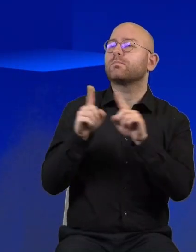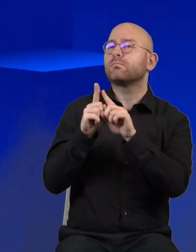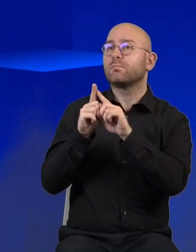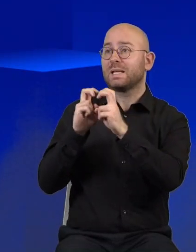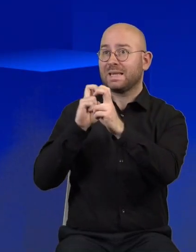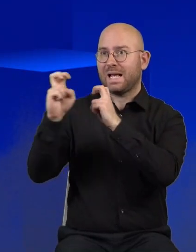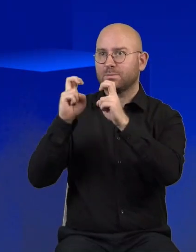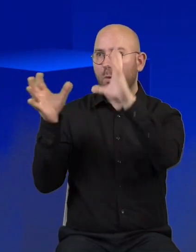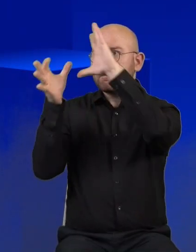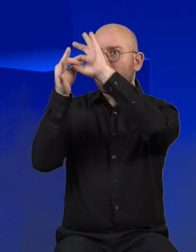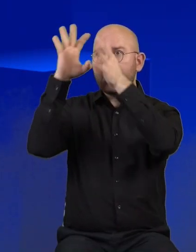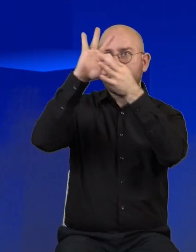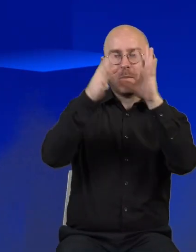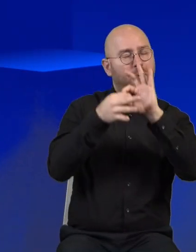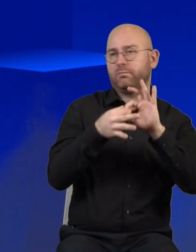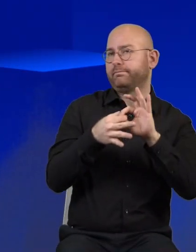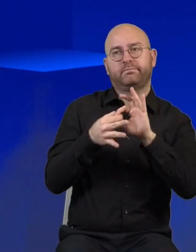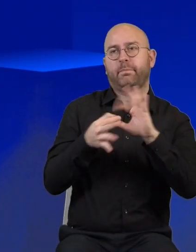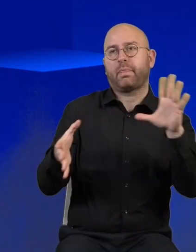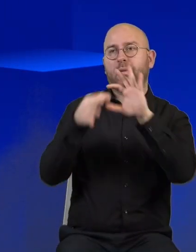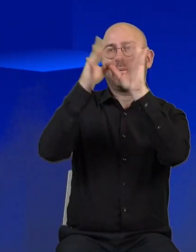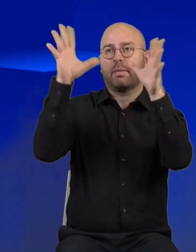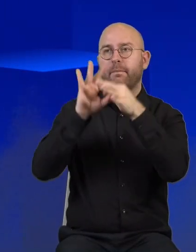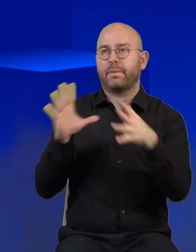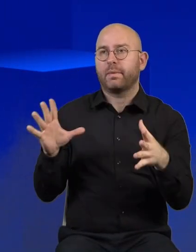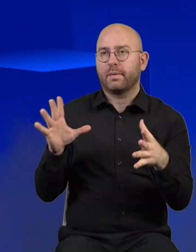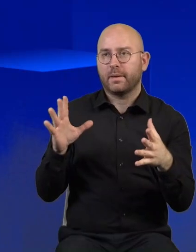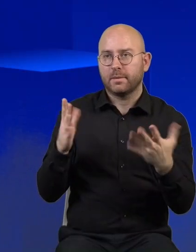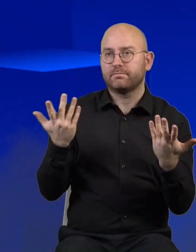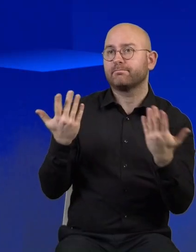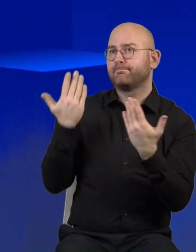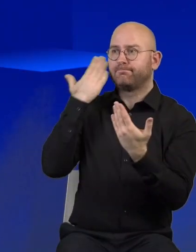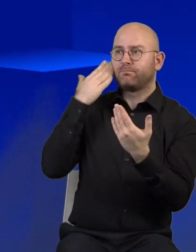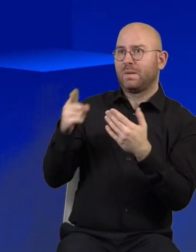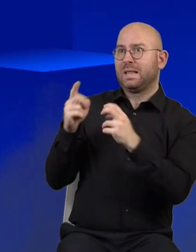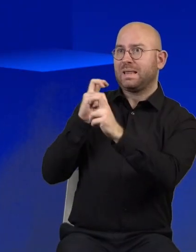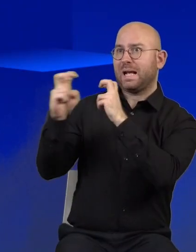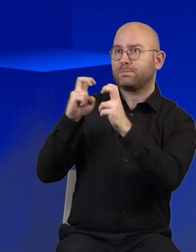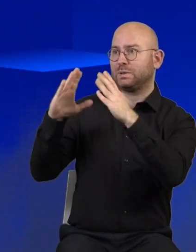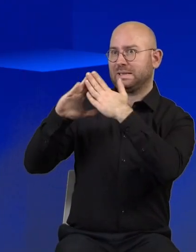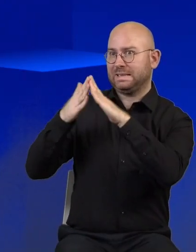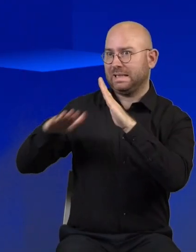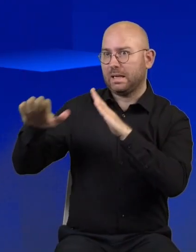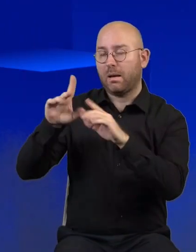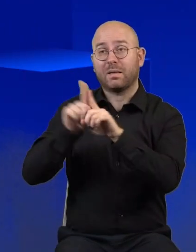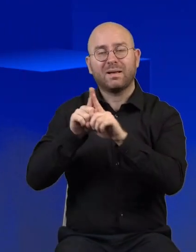of course, of railways and also buses, so public buses. So here